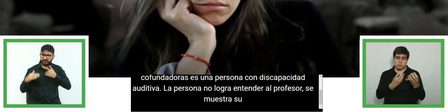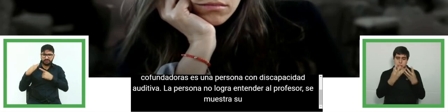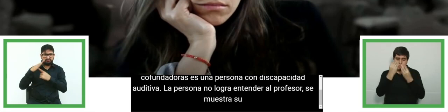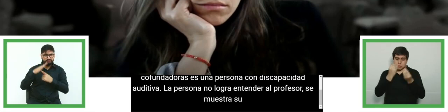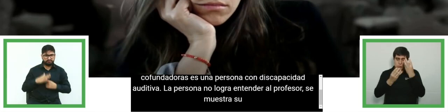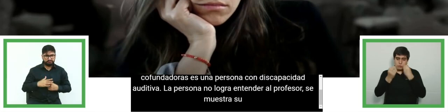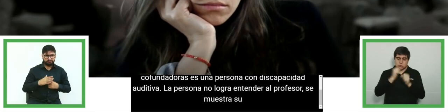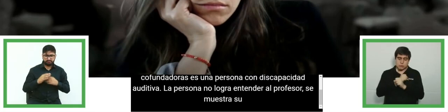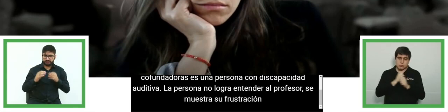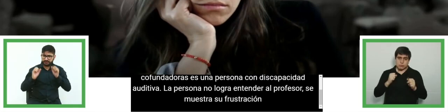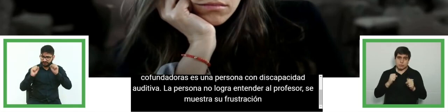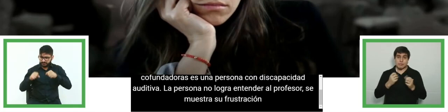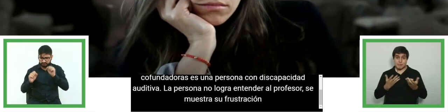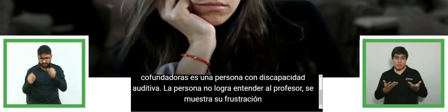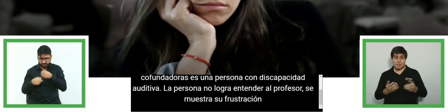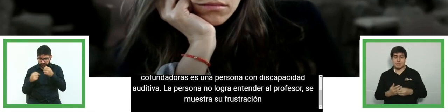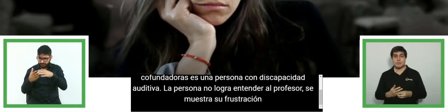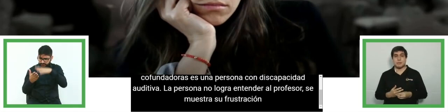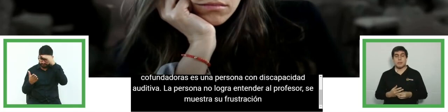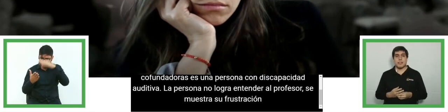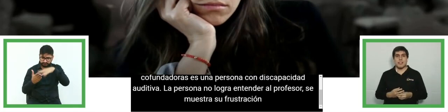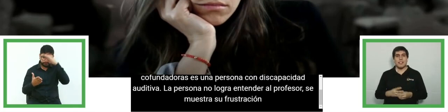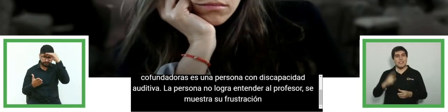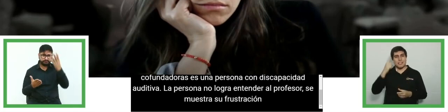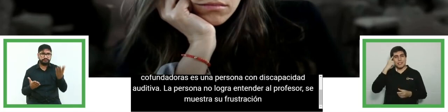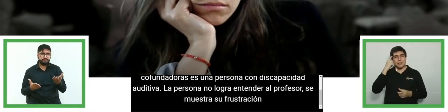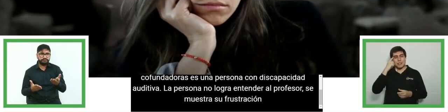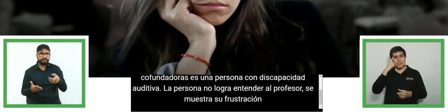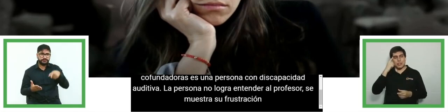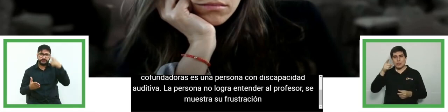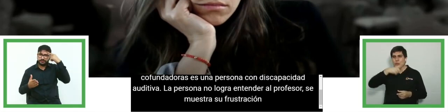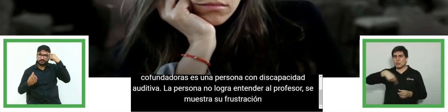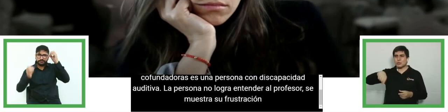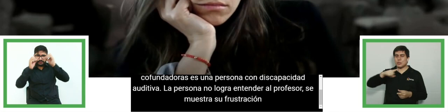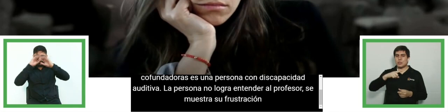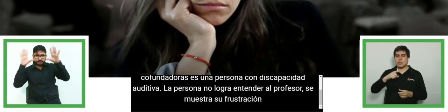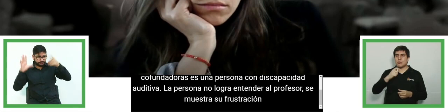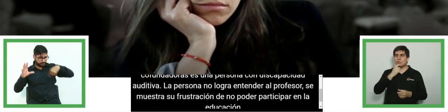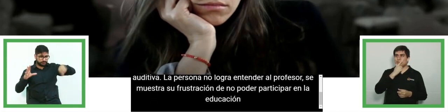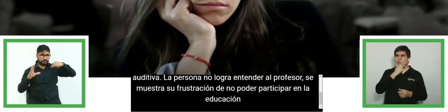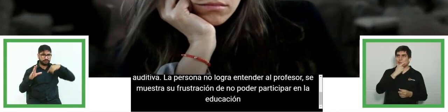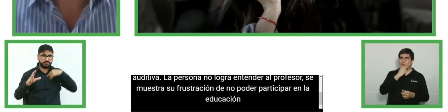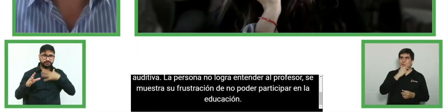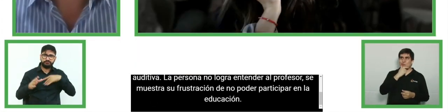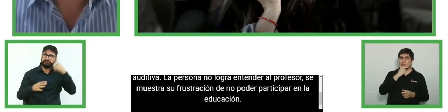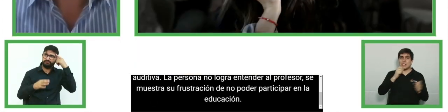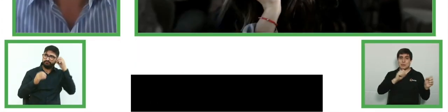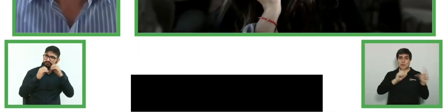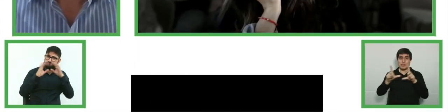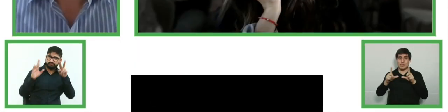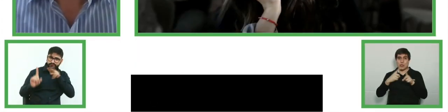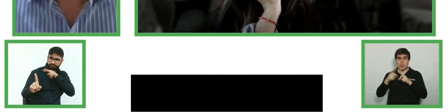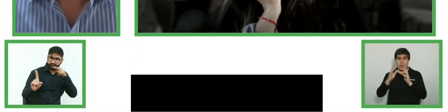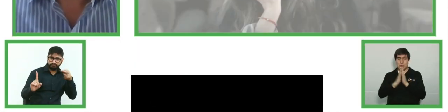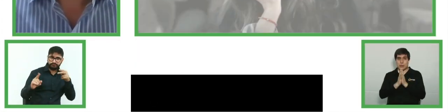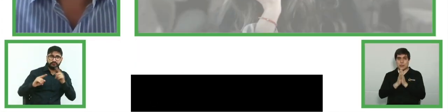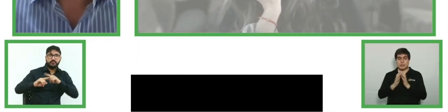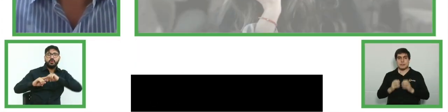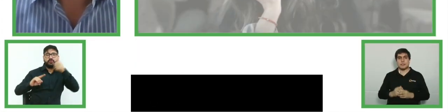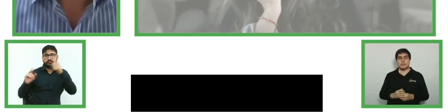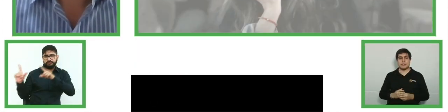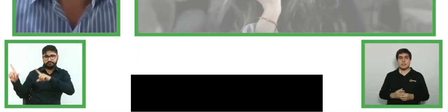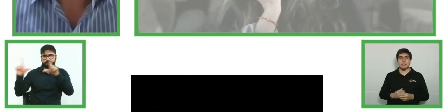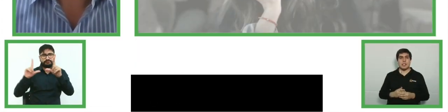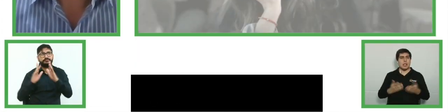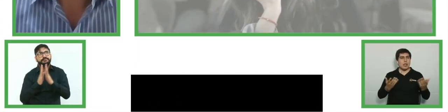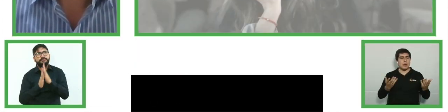And from this point of view, we wonder, can you go to the next slide, please? How can a person with